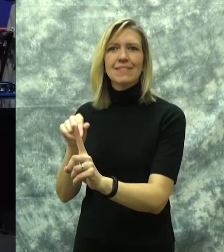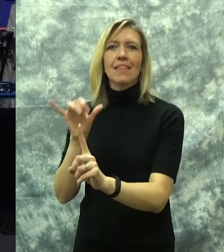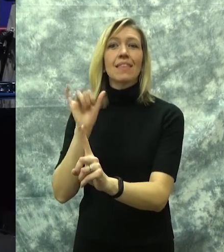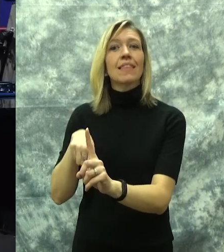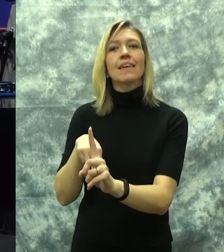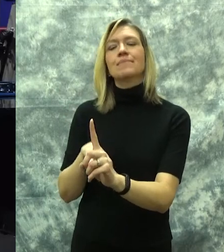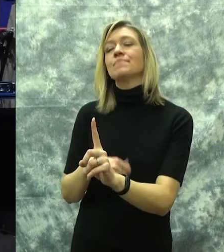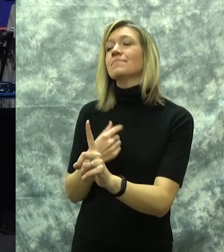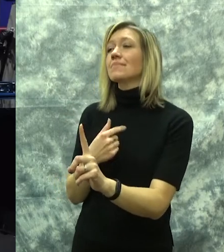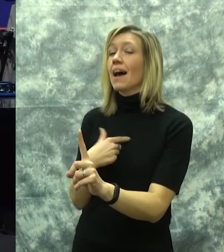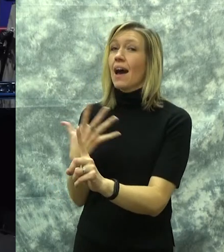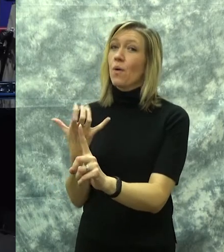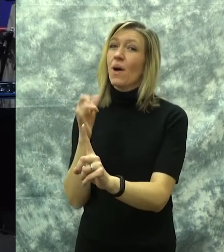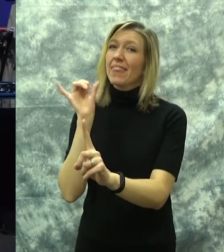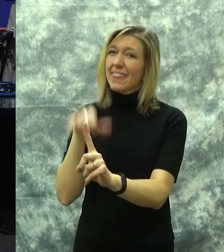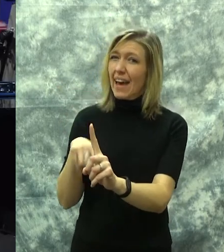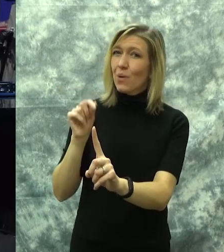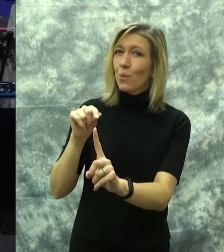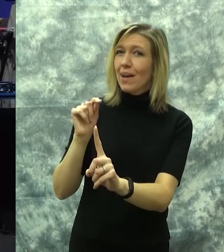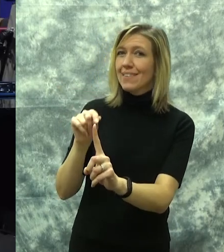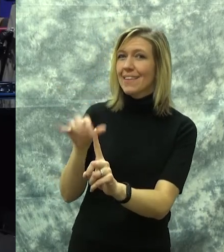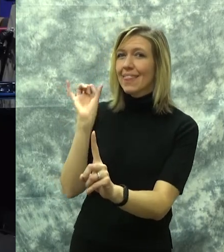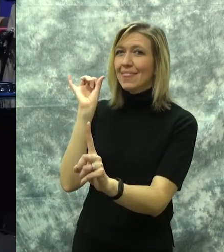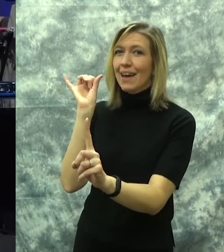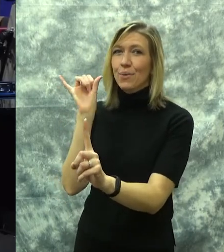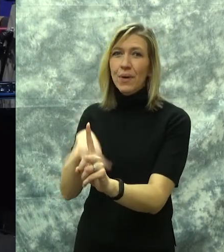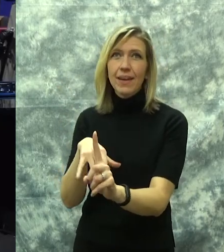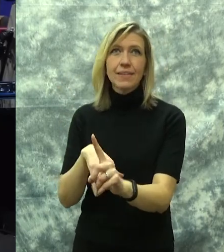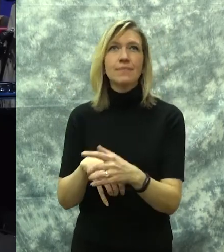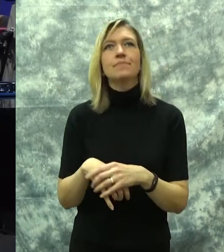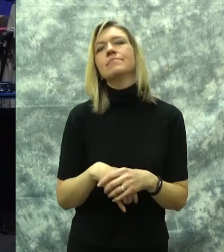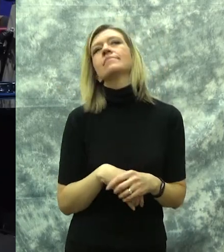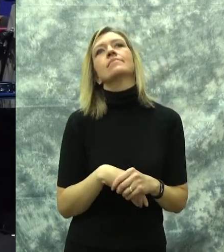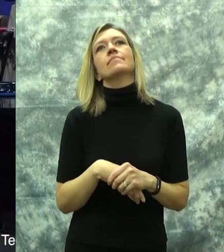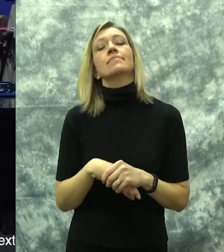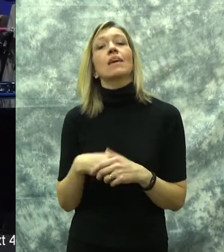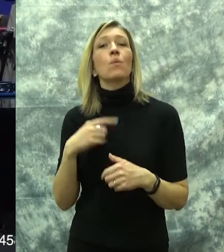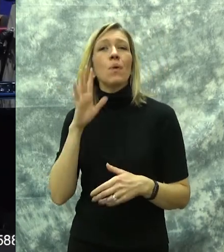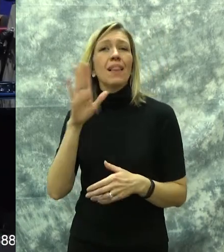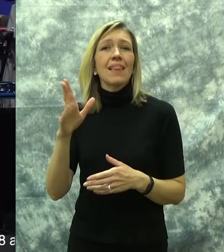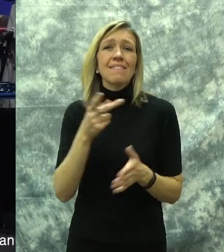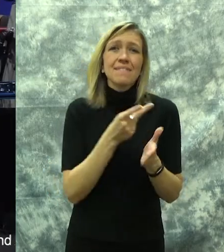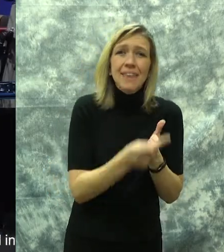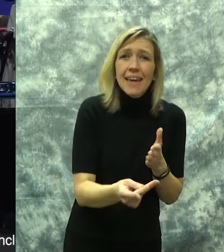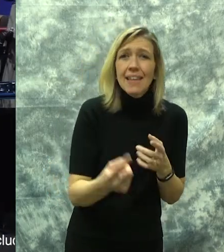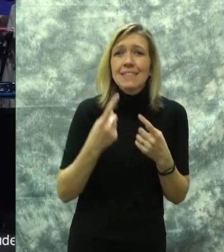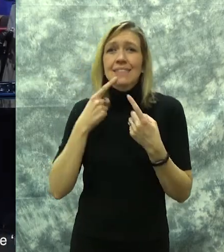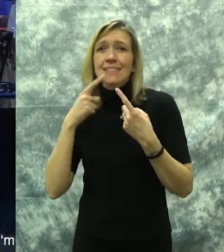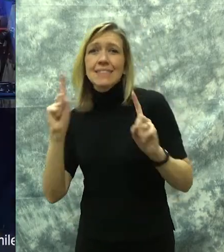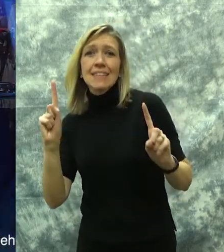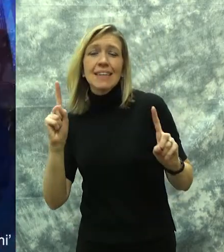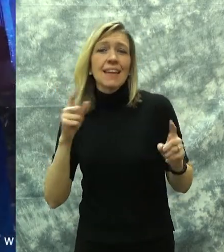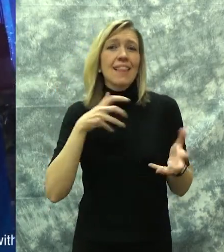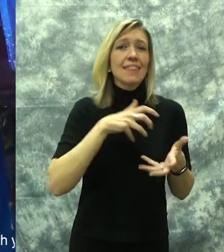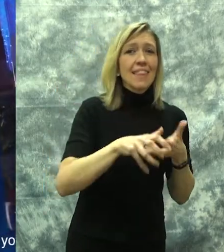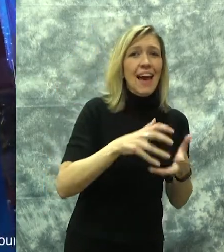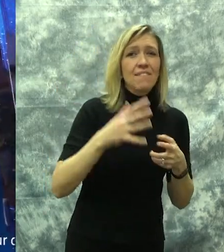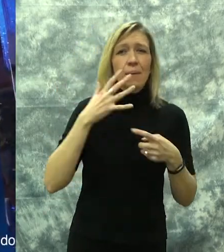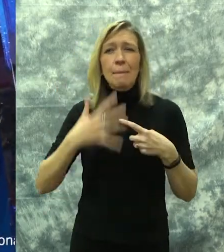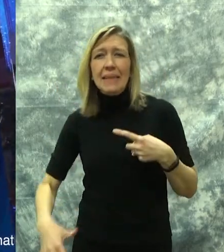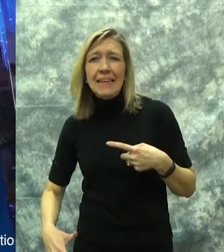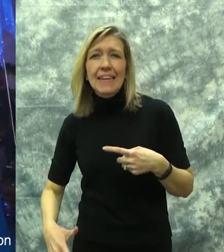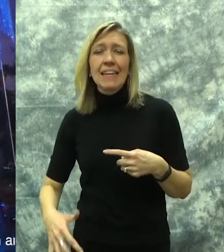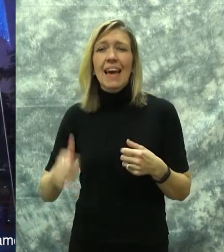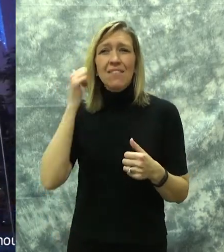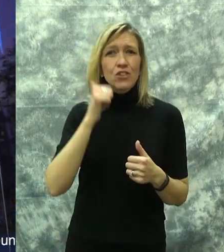one. Oh yeah, that one, that one. I will fail and I'll succeed. I'll laugh and I will bleed. Every day's